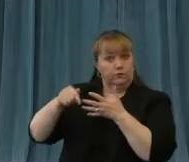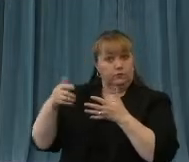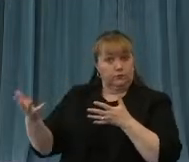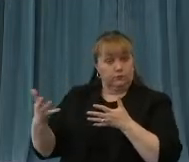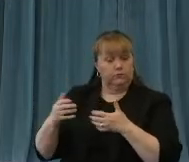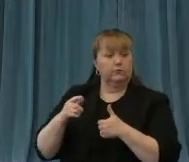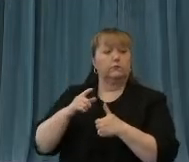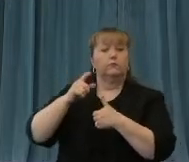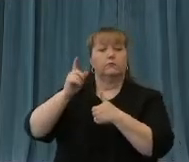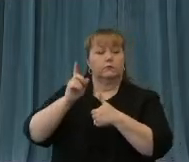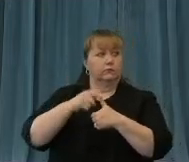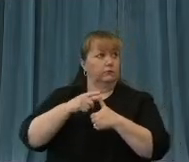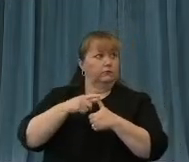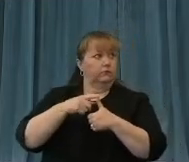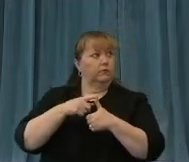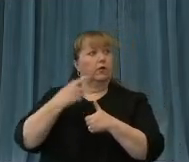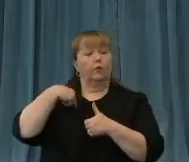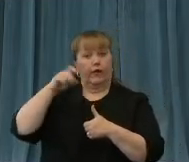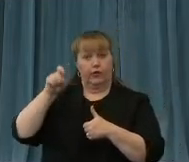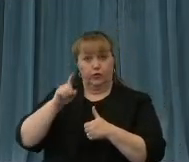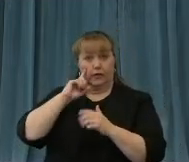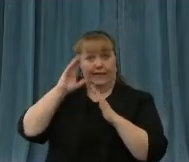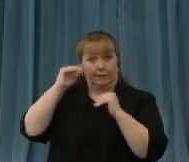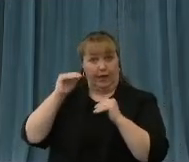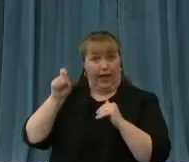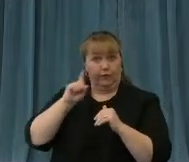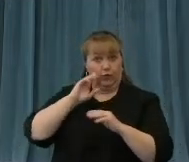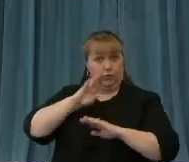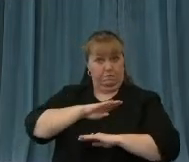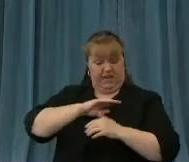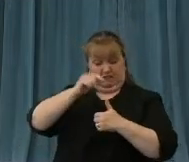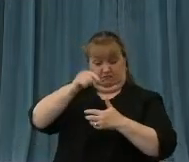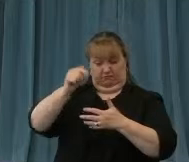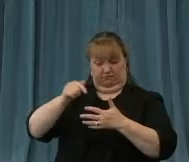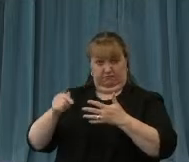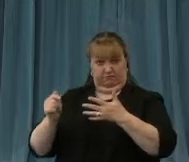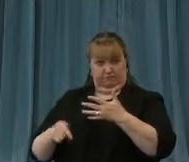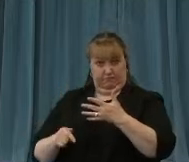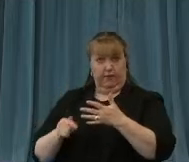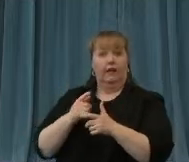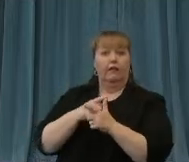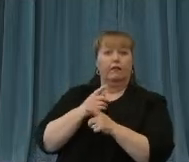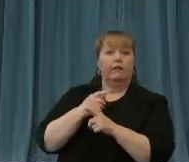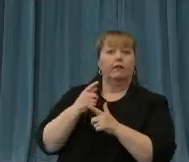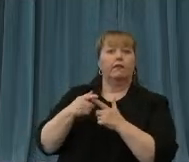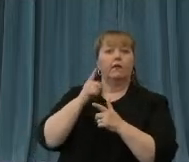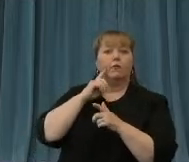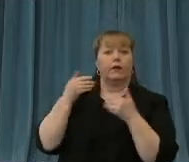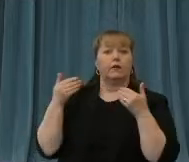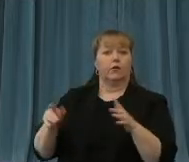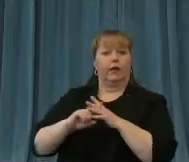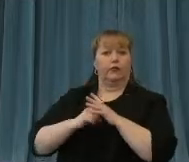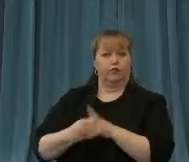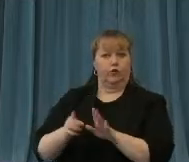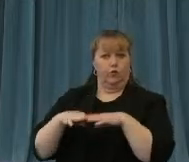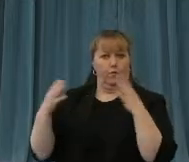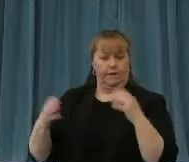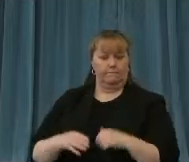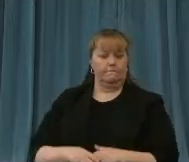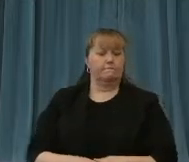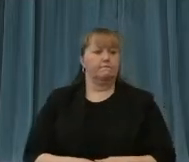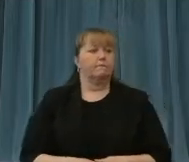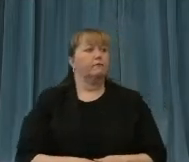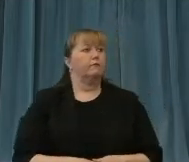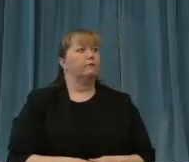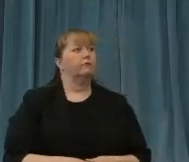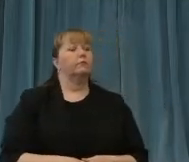are the initial standards Nevada should expect once all reopening criteria is met and we enter phase one.